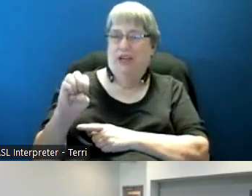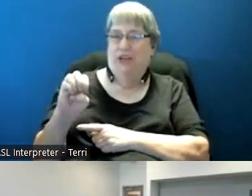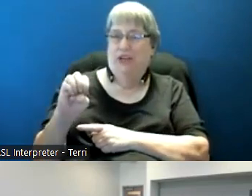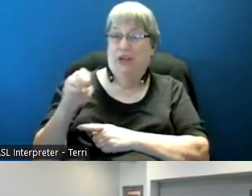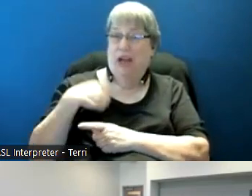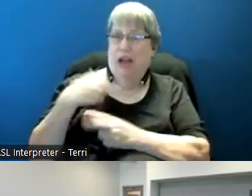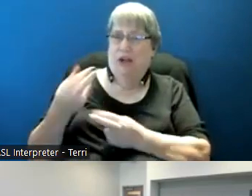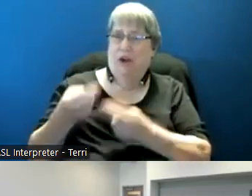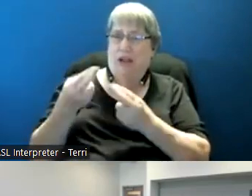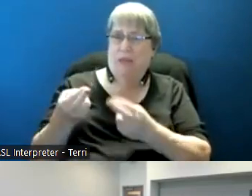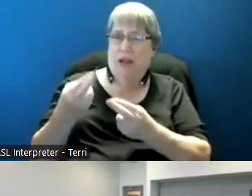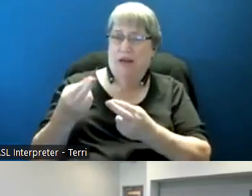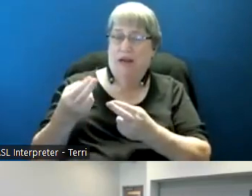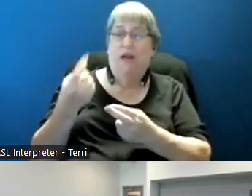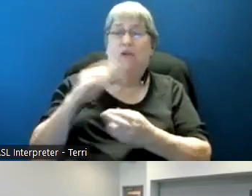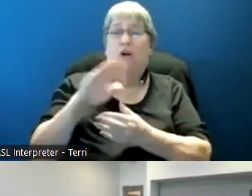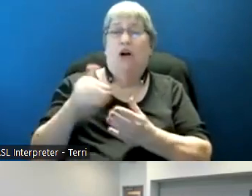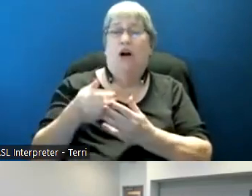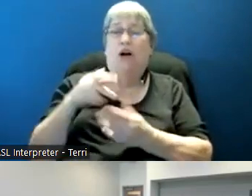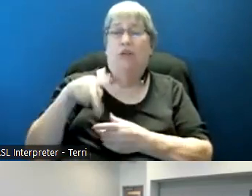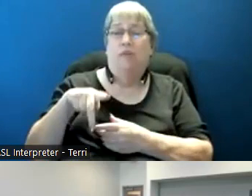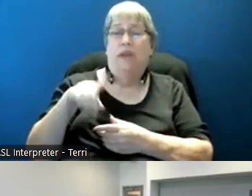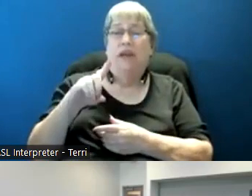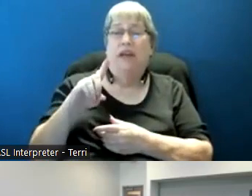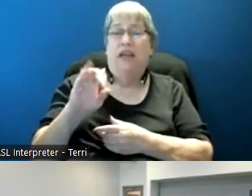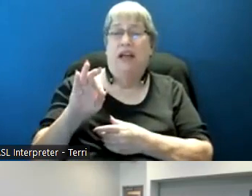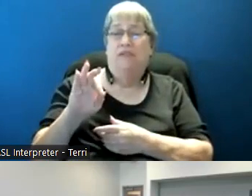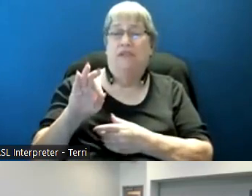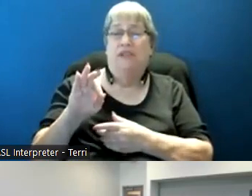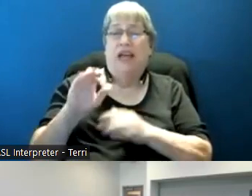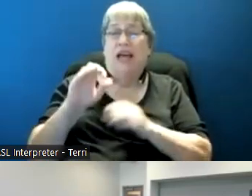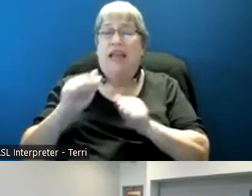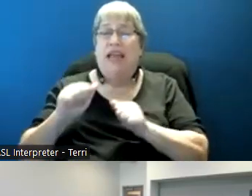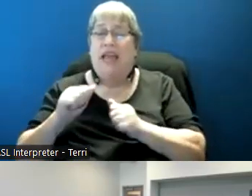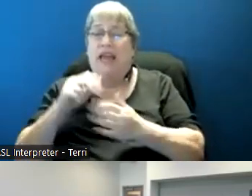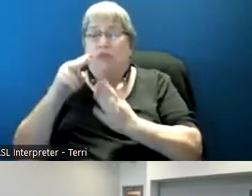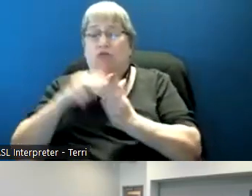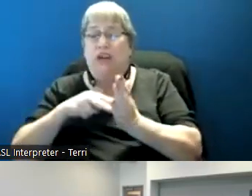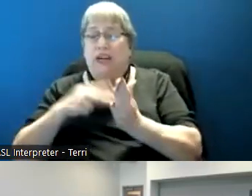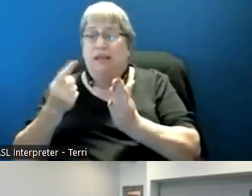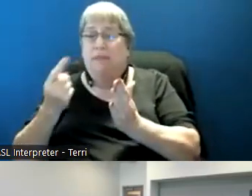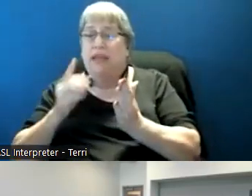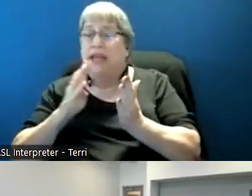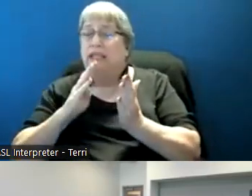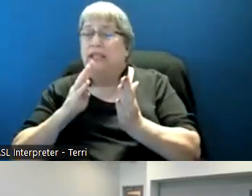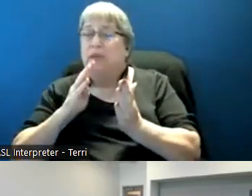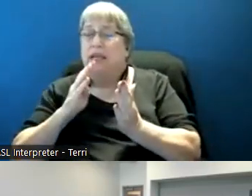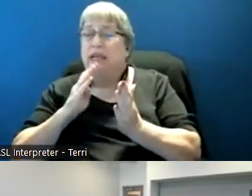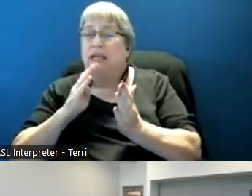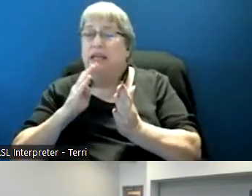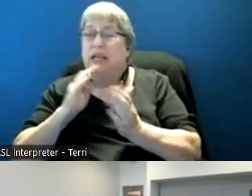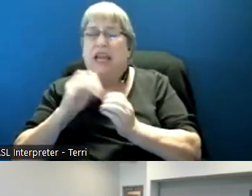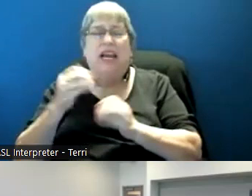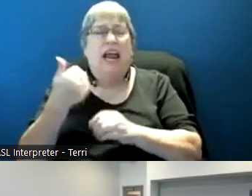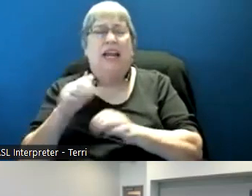tool where all PDFs you can have read aloud and in any language you want. So that is another way around